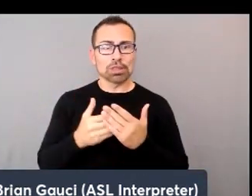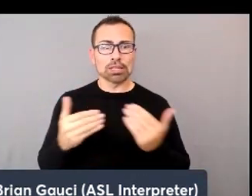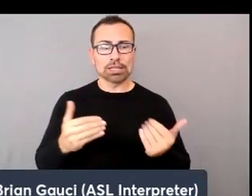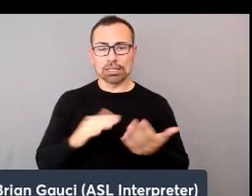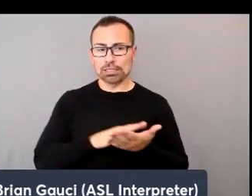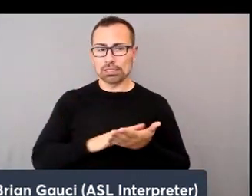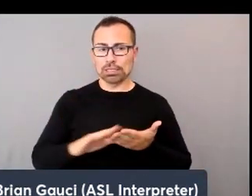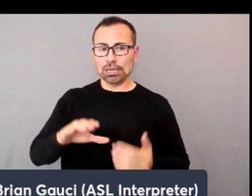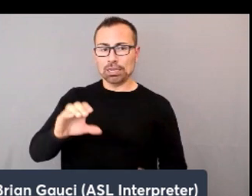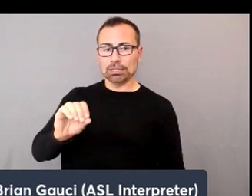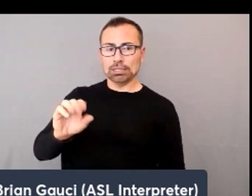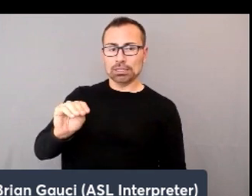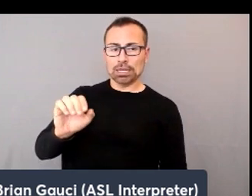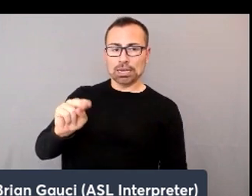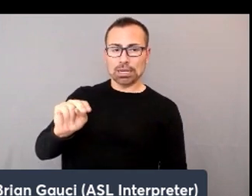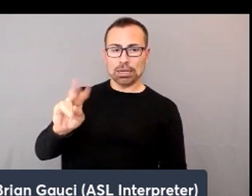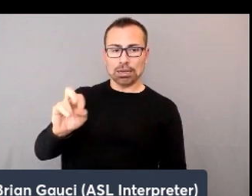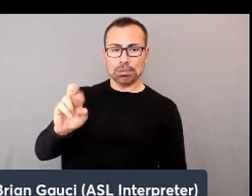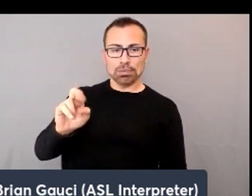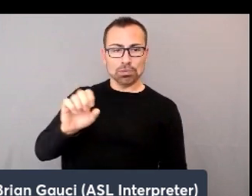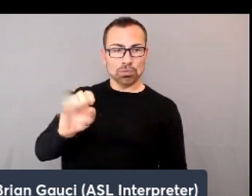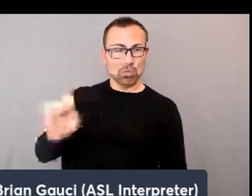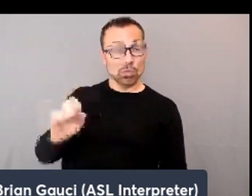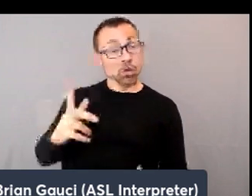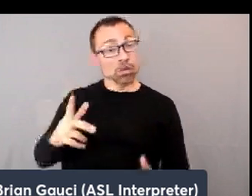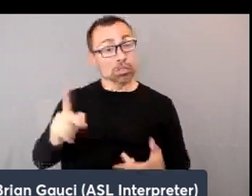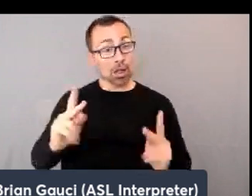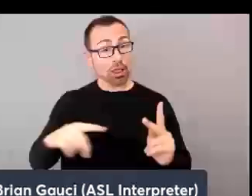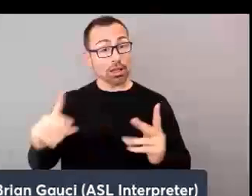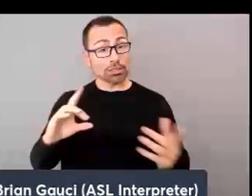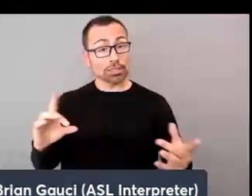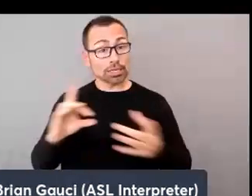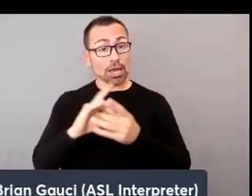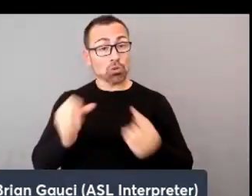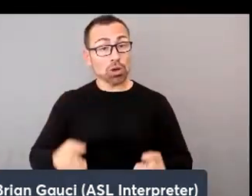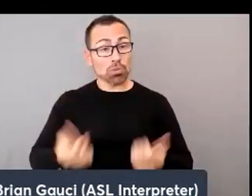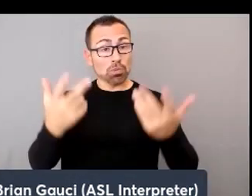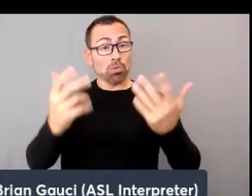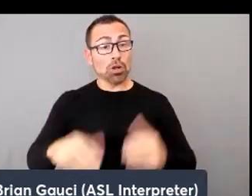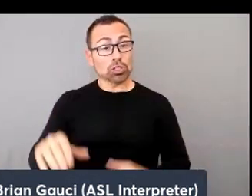Omniverse enables you to connect to multiple 3D tools like Unreal Engine,